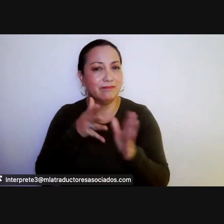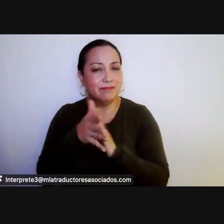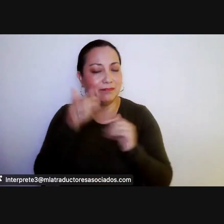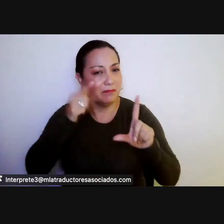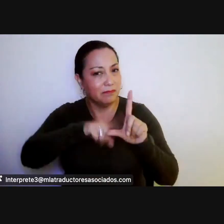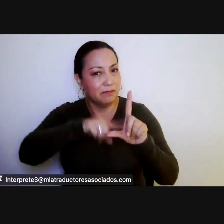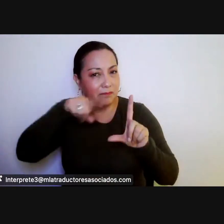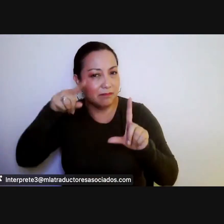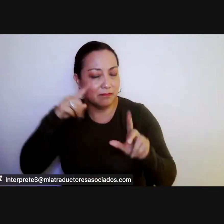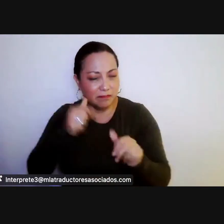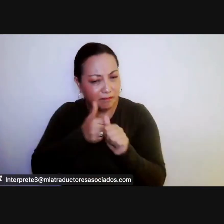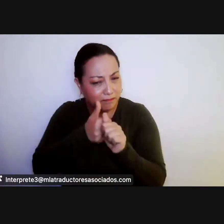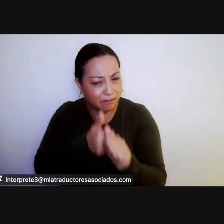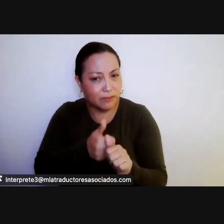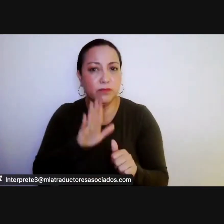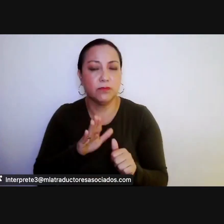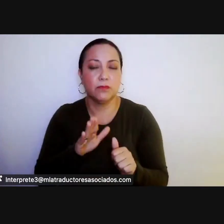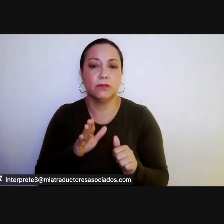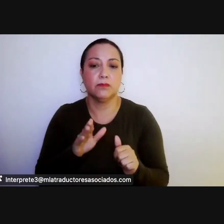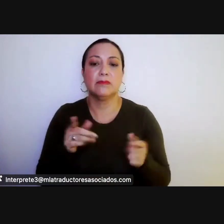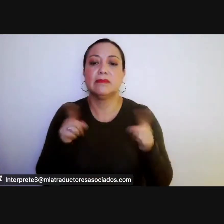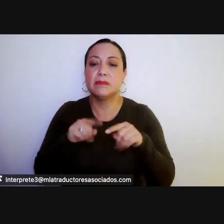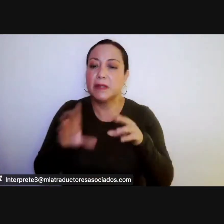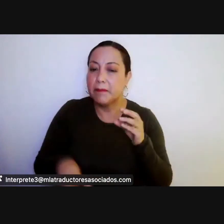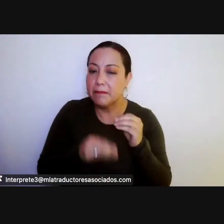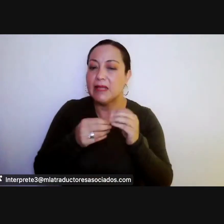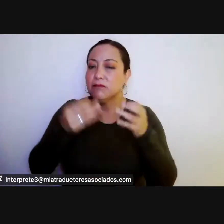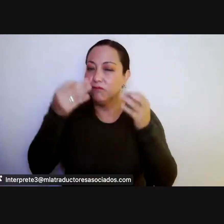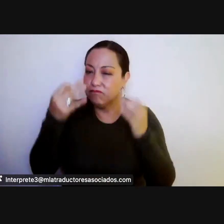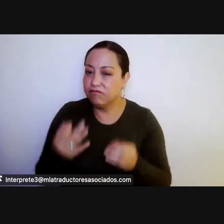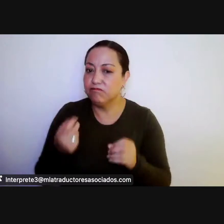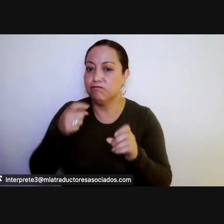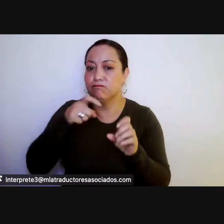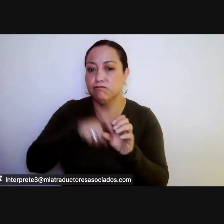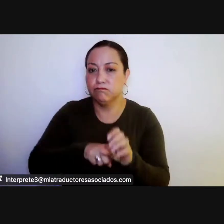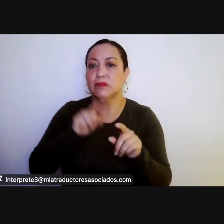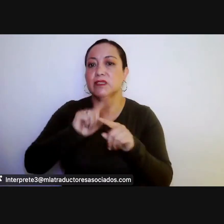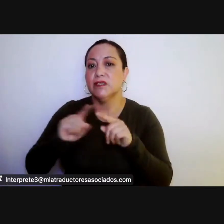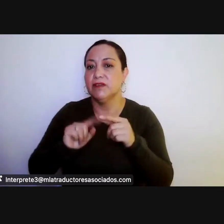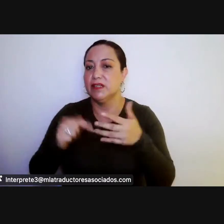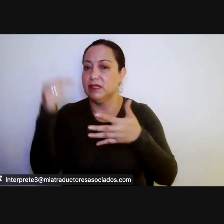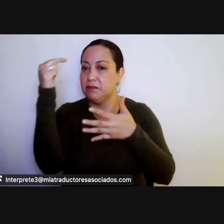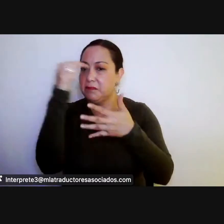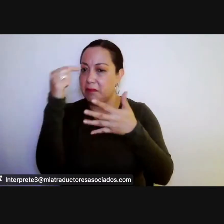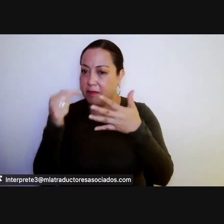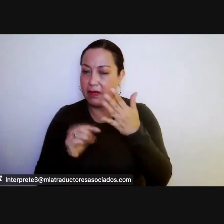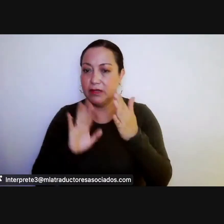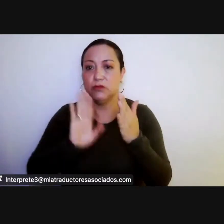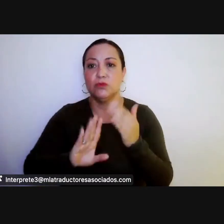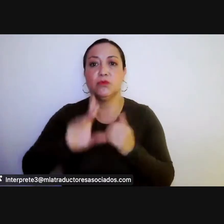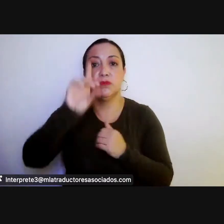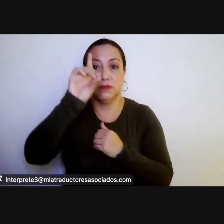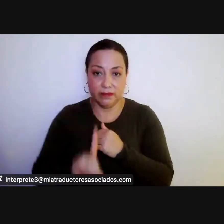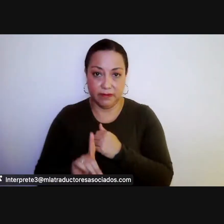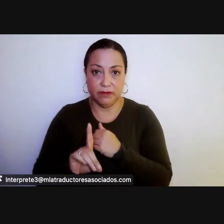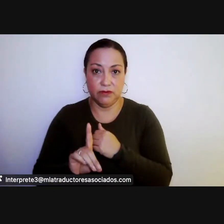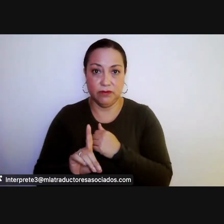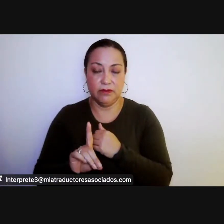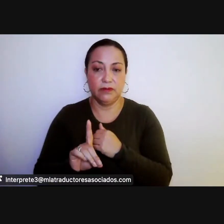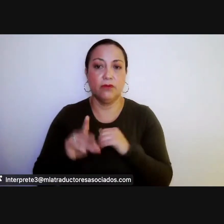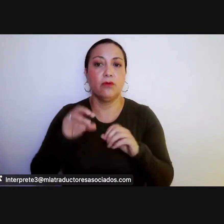this measuring and monitoring is important, but also to relate it with the factors and